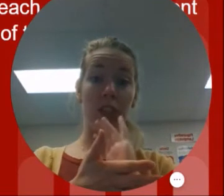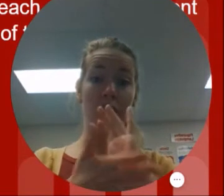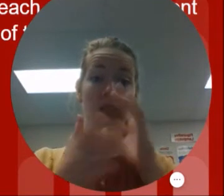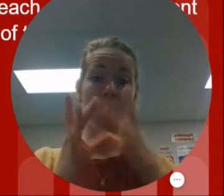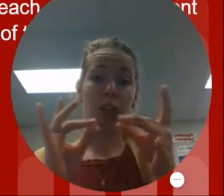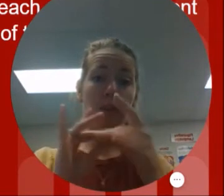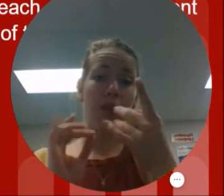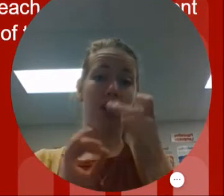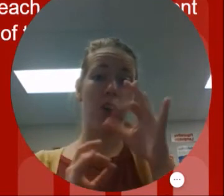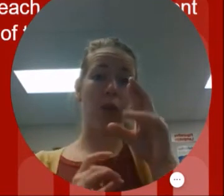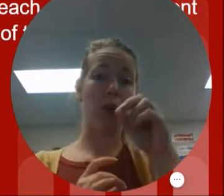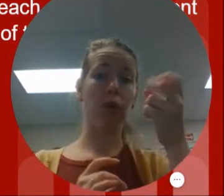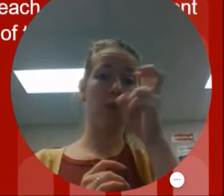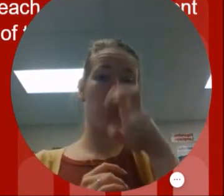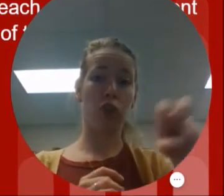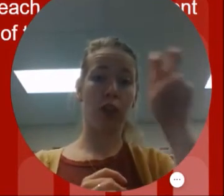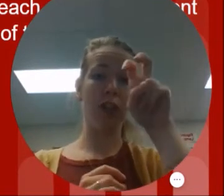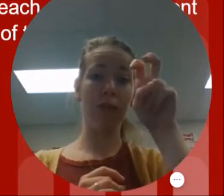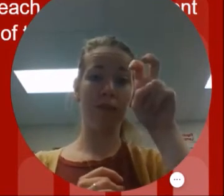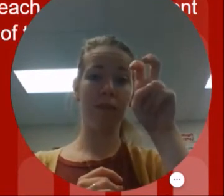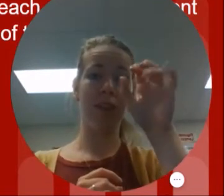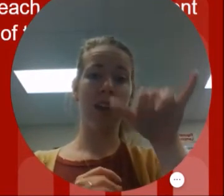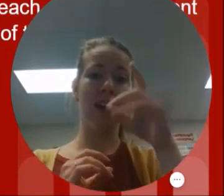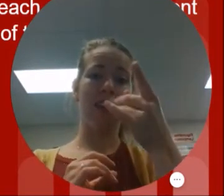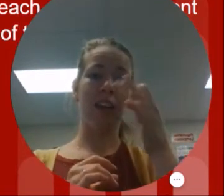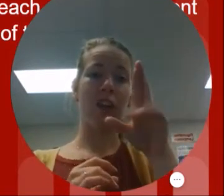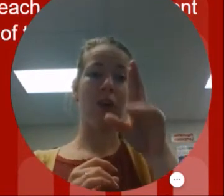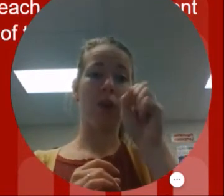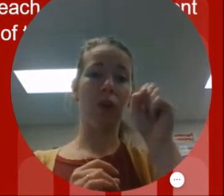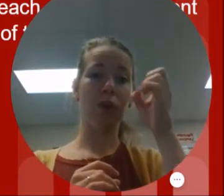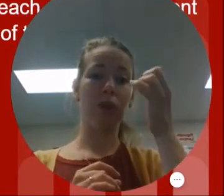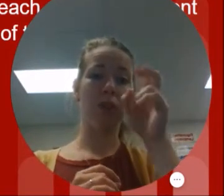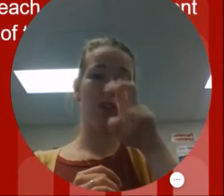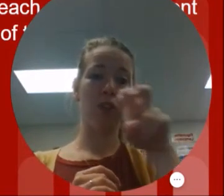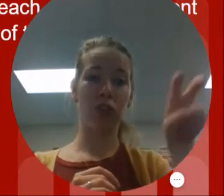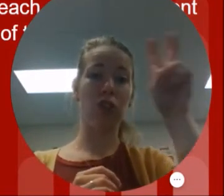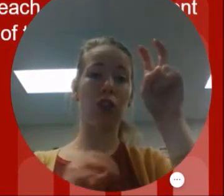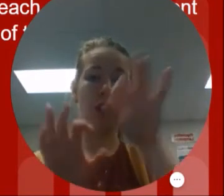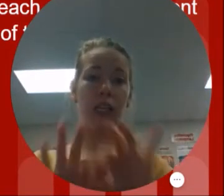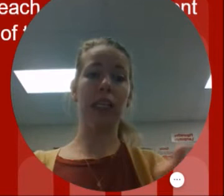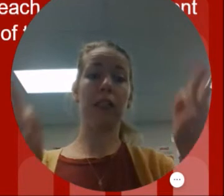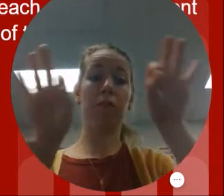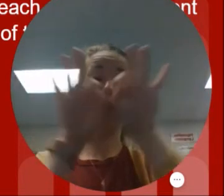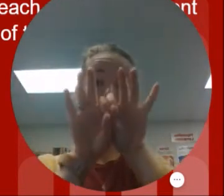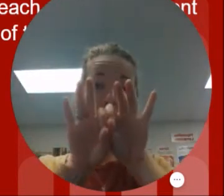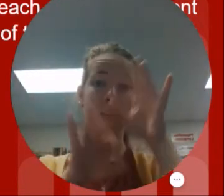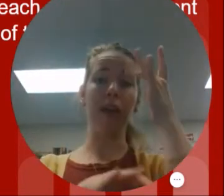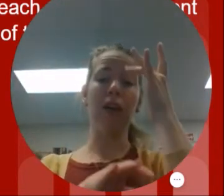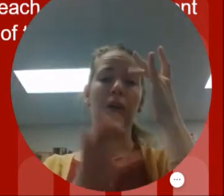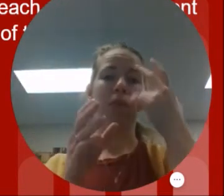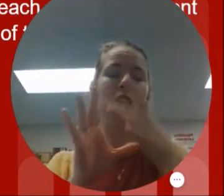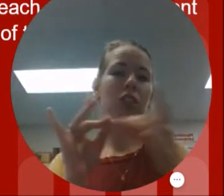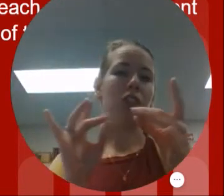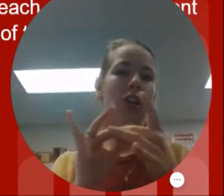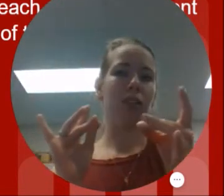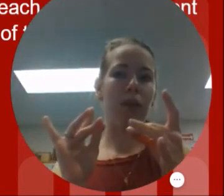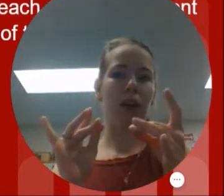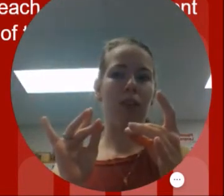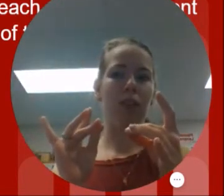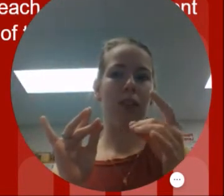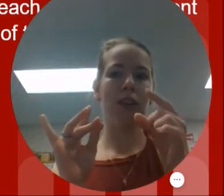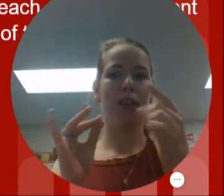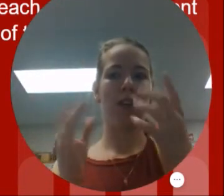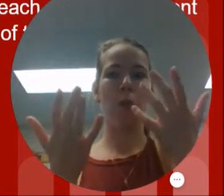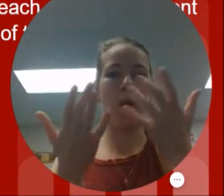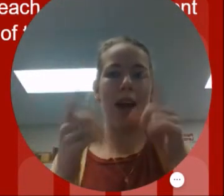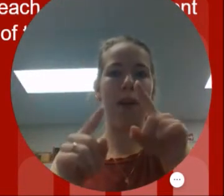Watch this video talking about the hero's journey. That hero's journey is important because it talks